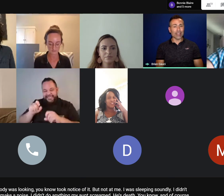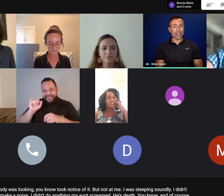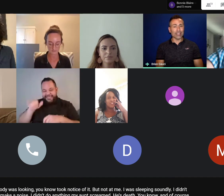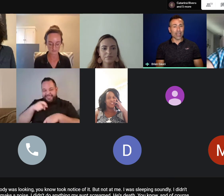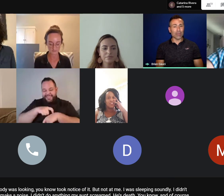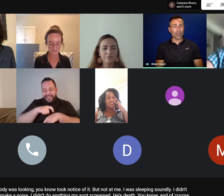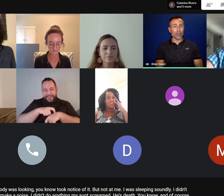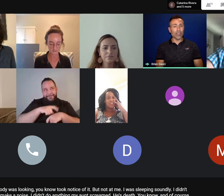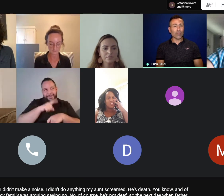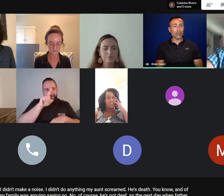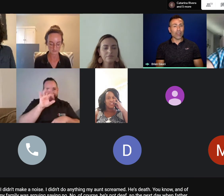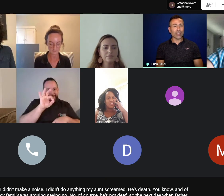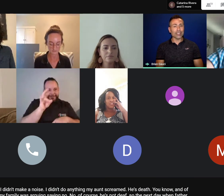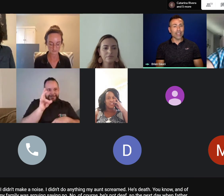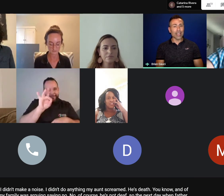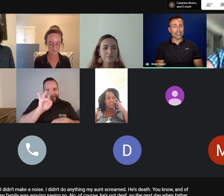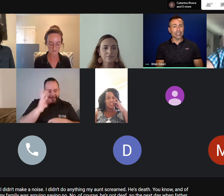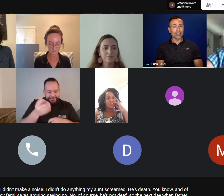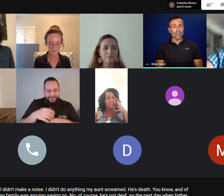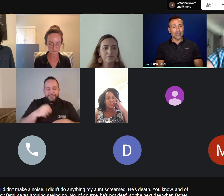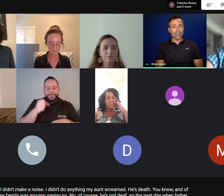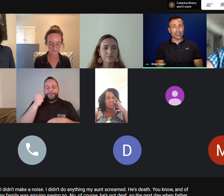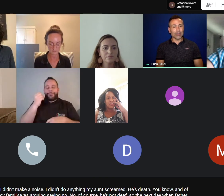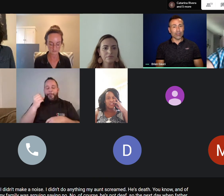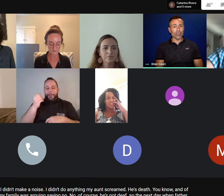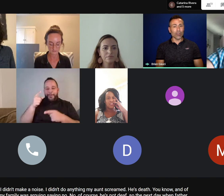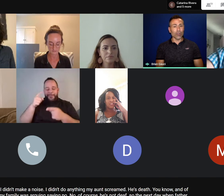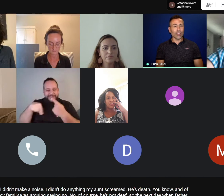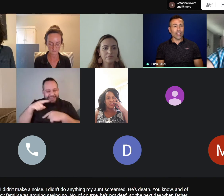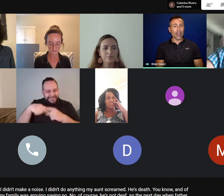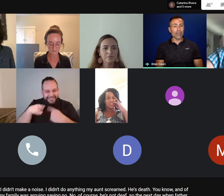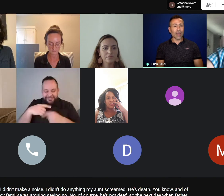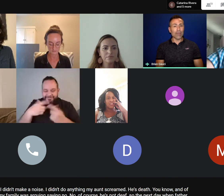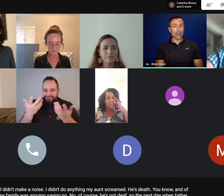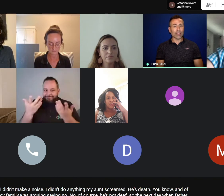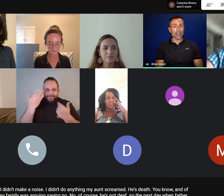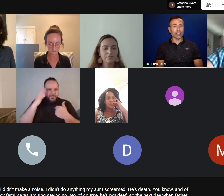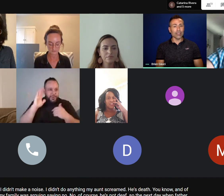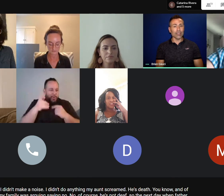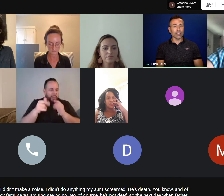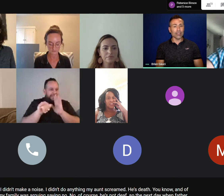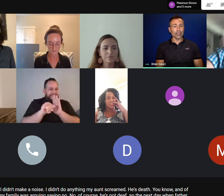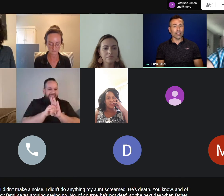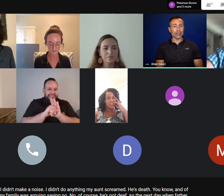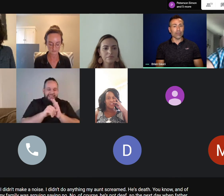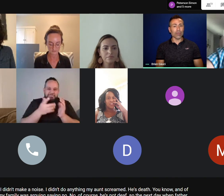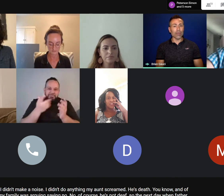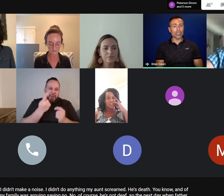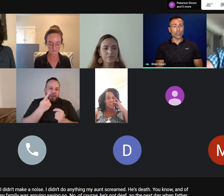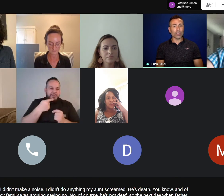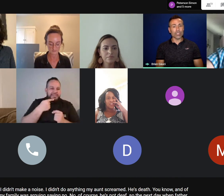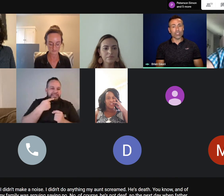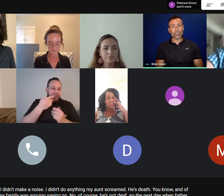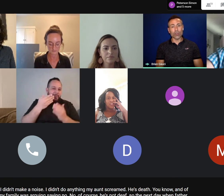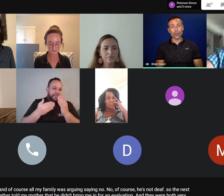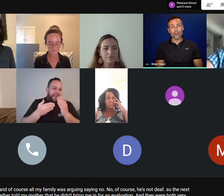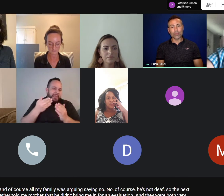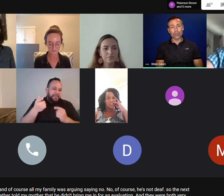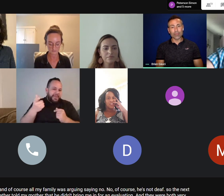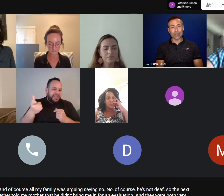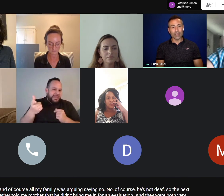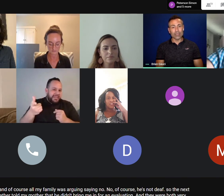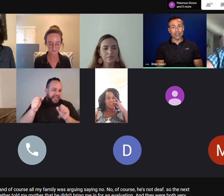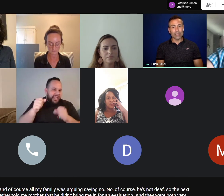services at that time, you know, even providing a test, you know, they didn't have that back then, the best services.